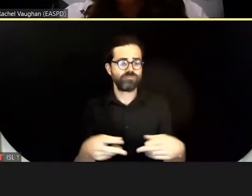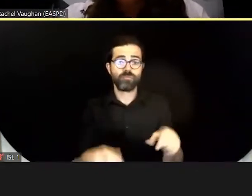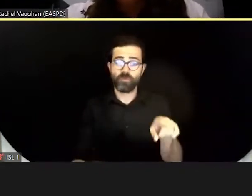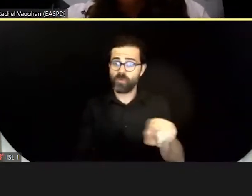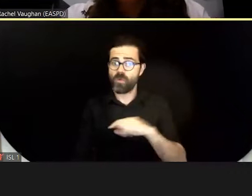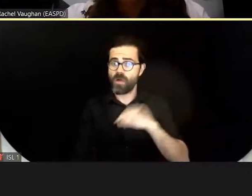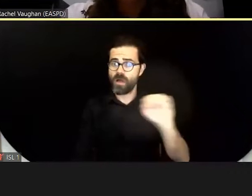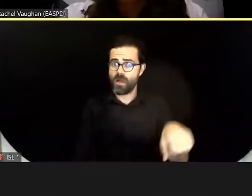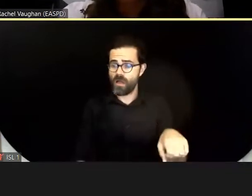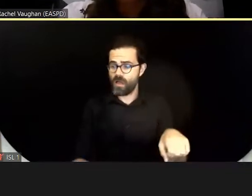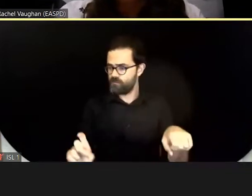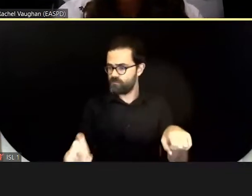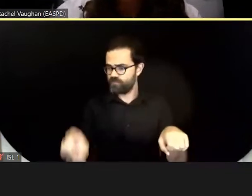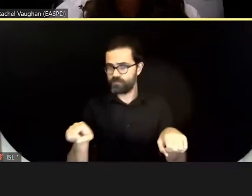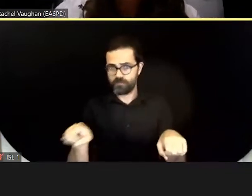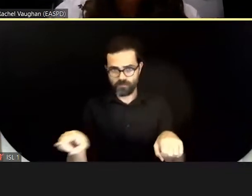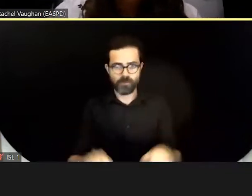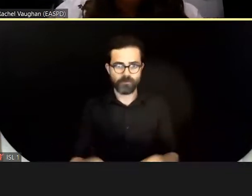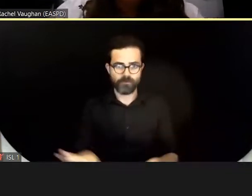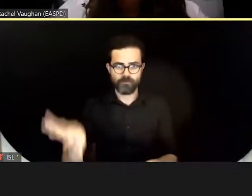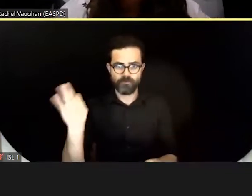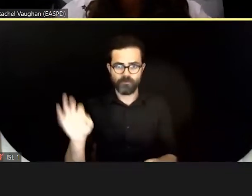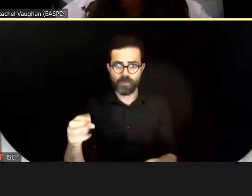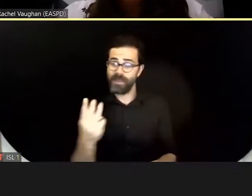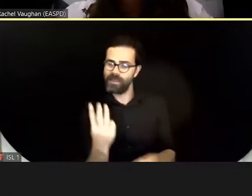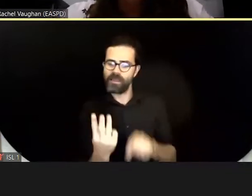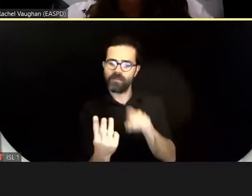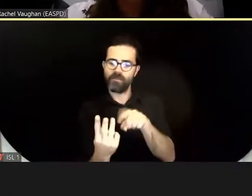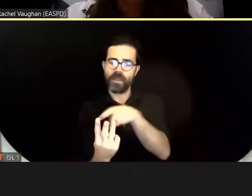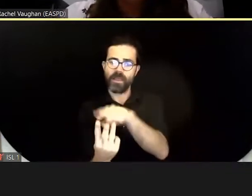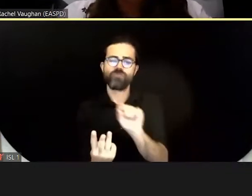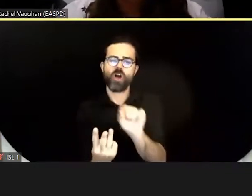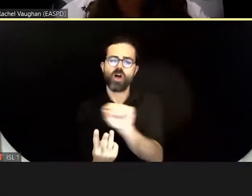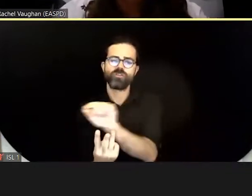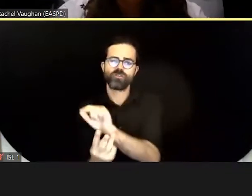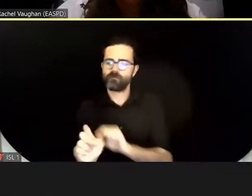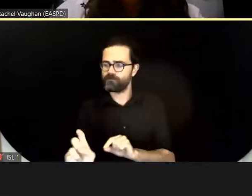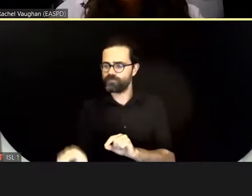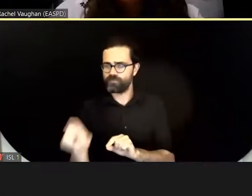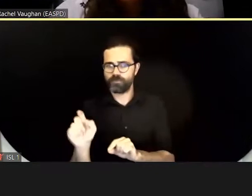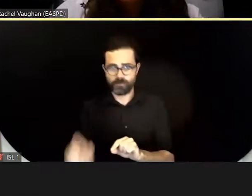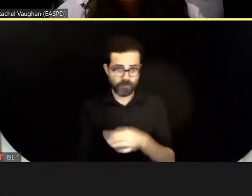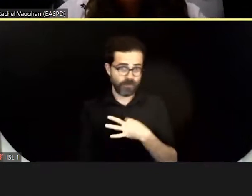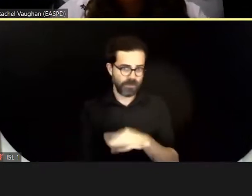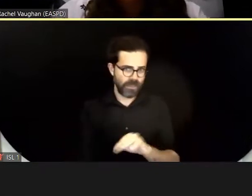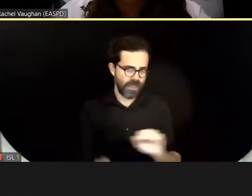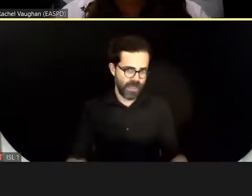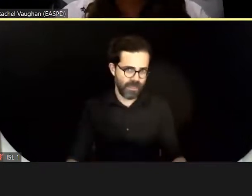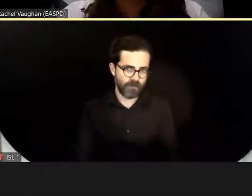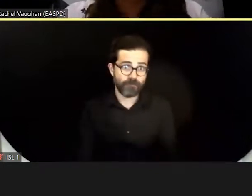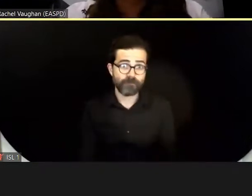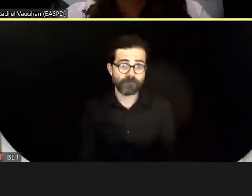screen by clicking the three dots. Please feel free to ask any questions in the